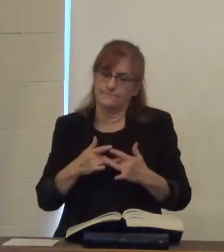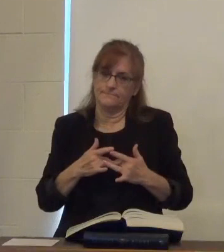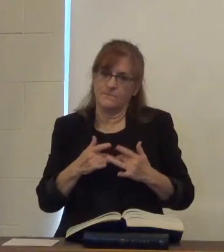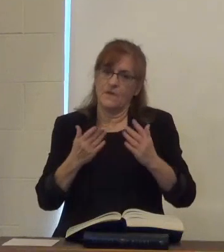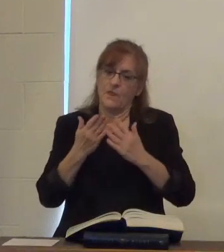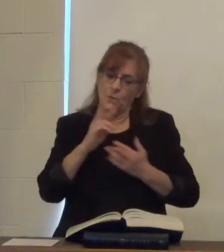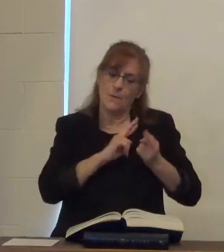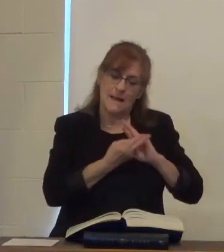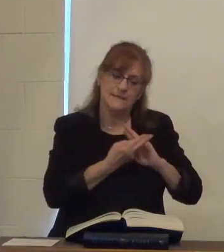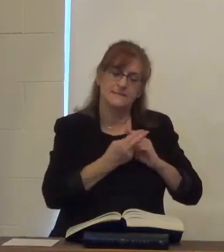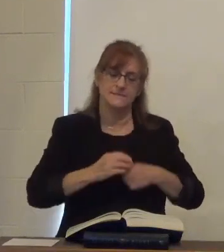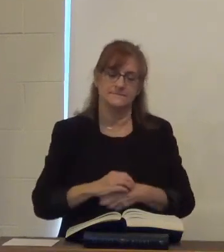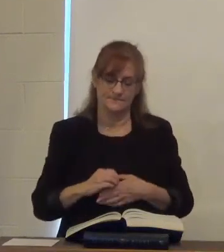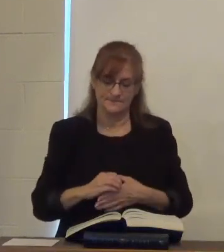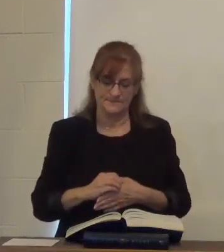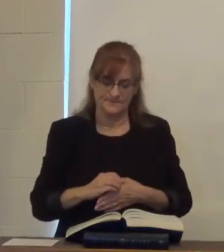through repentance.